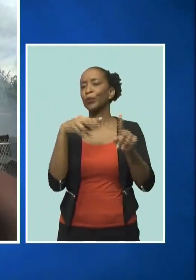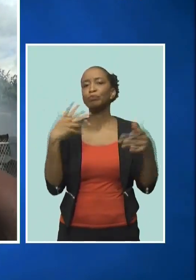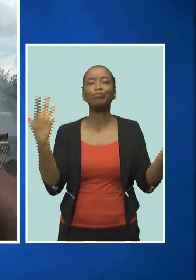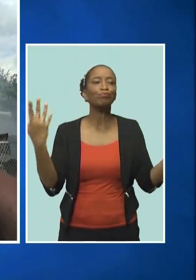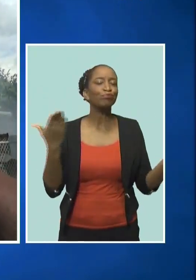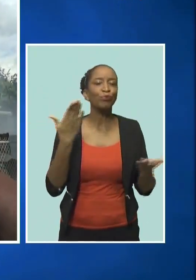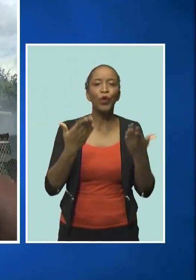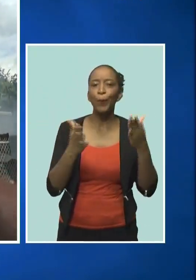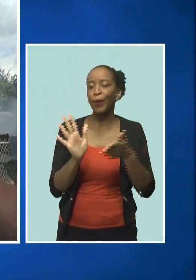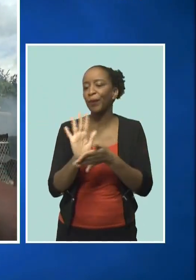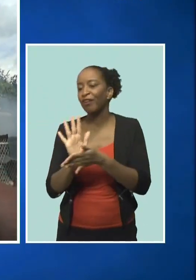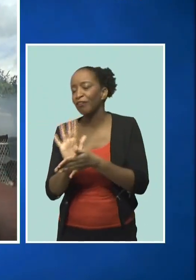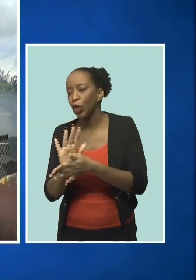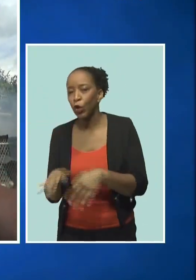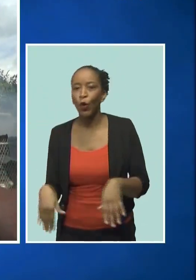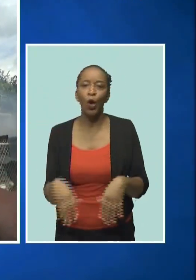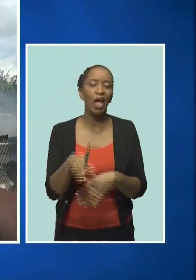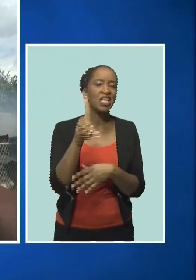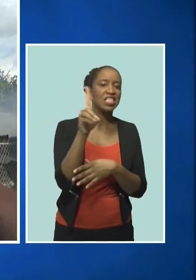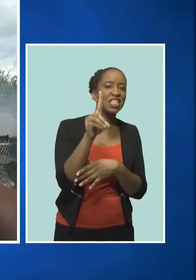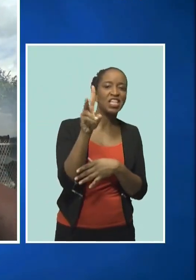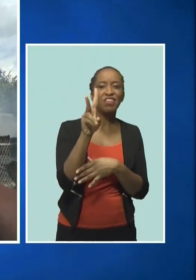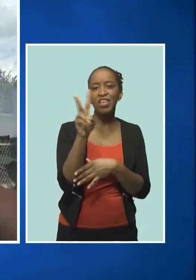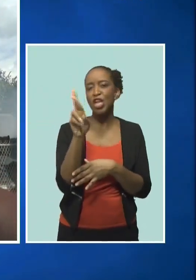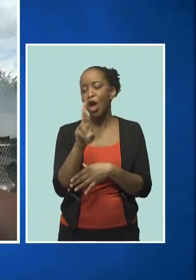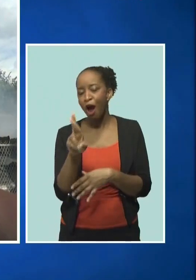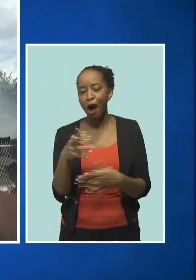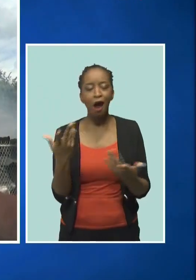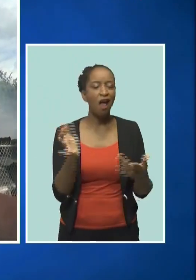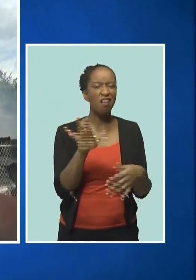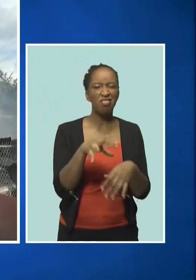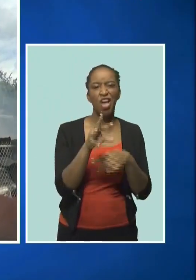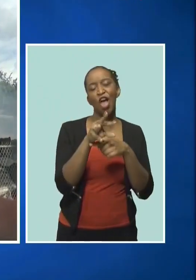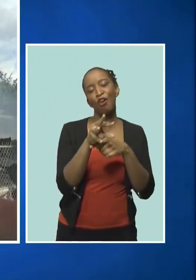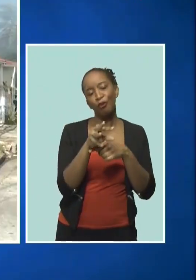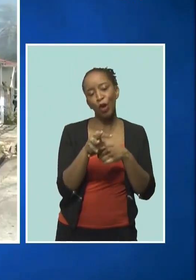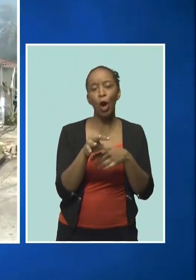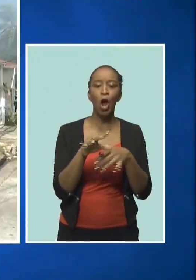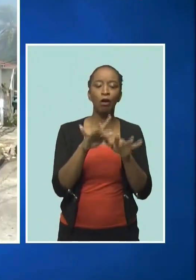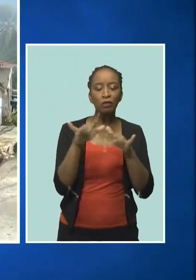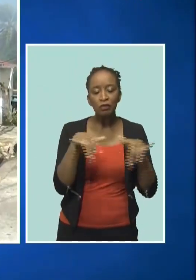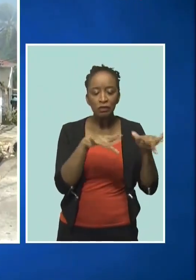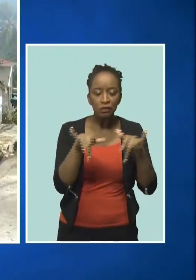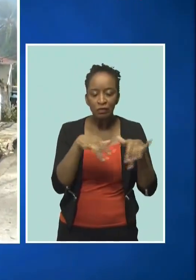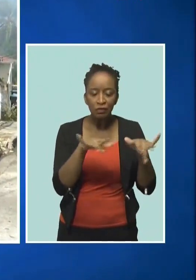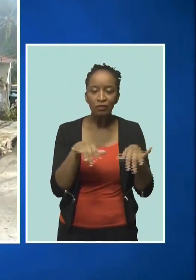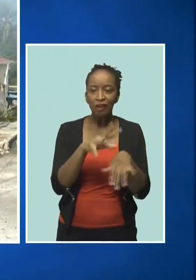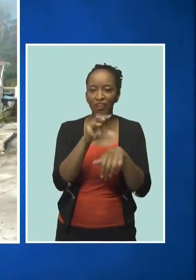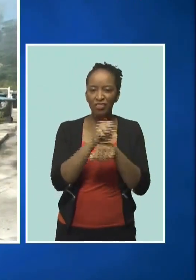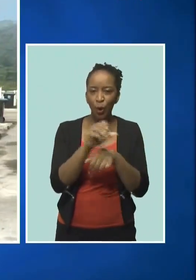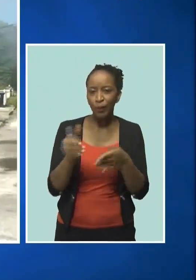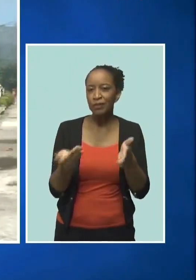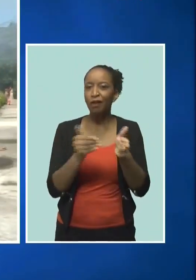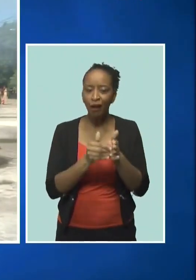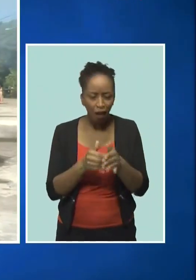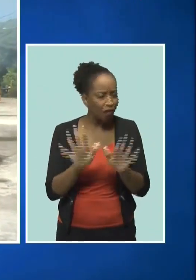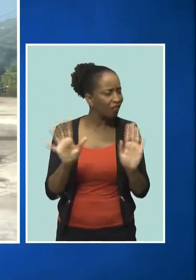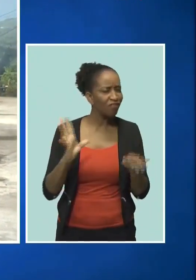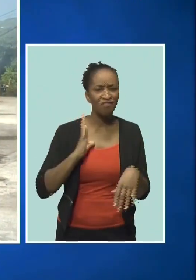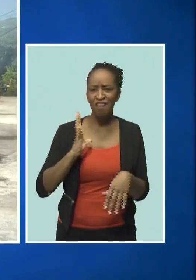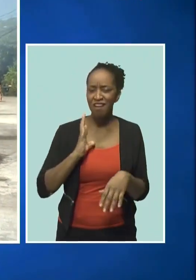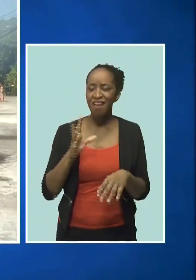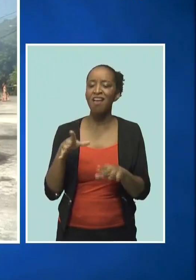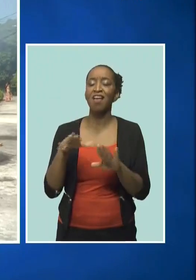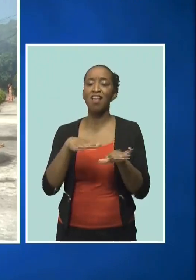your video and your DVRs and whatever afterwards, so be it. Member of Parliament for the area, Neil Rowe, was at the